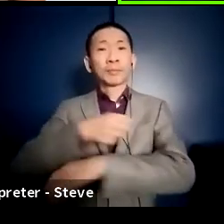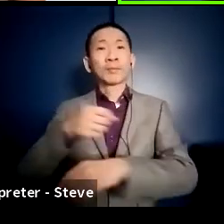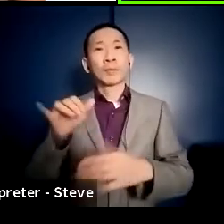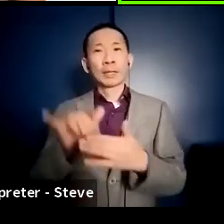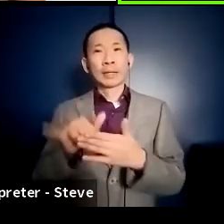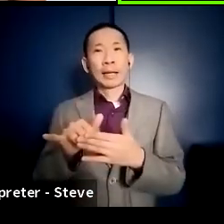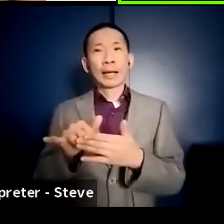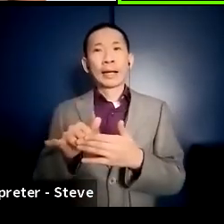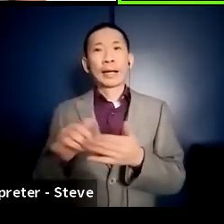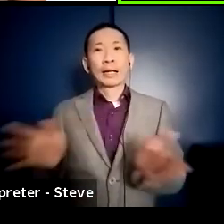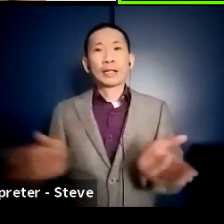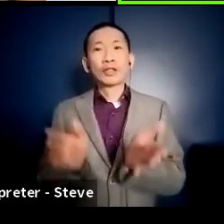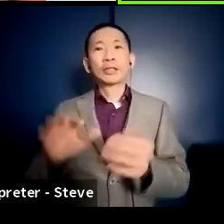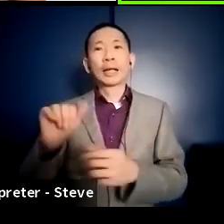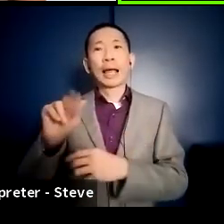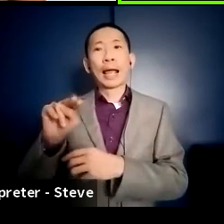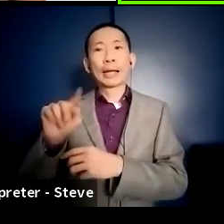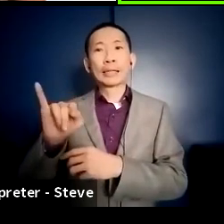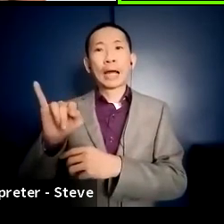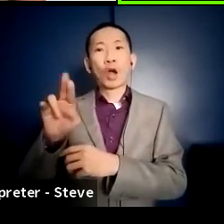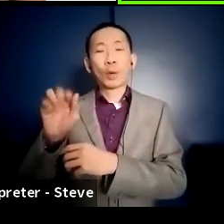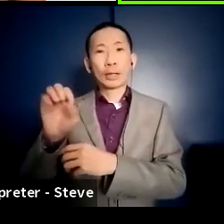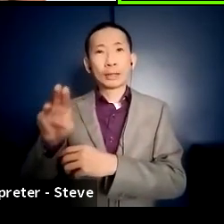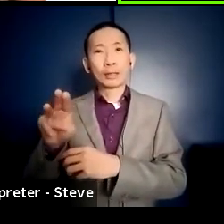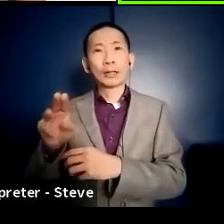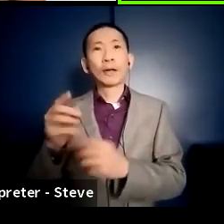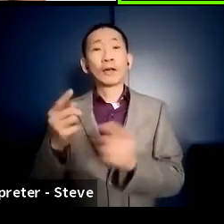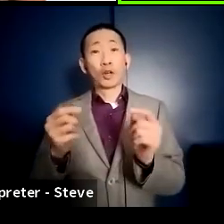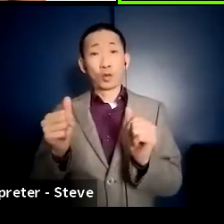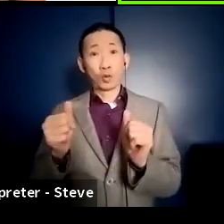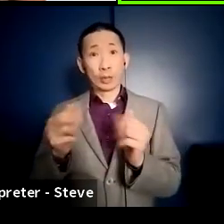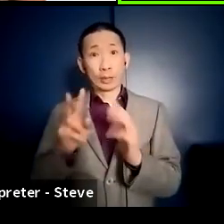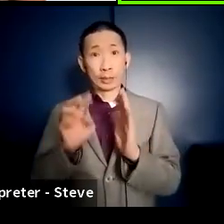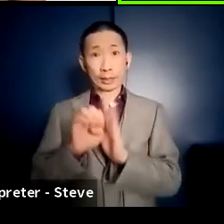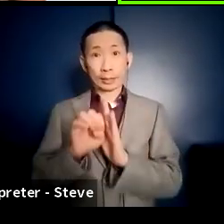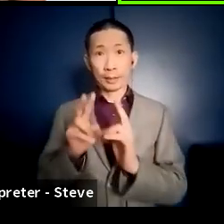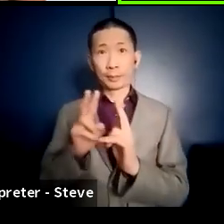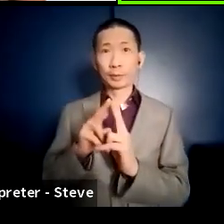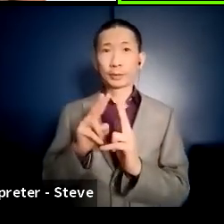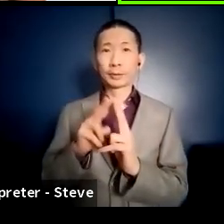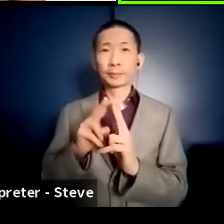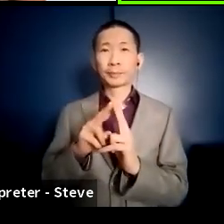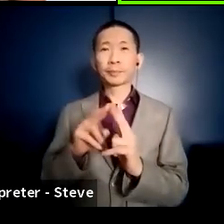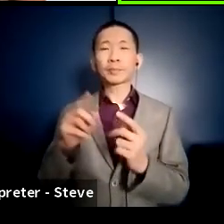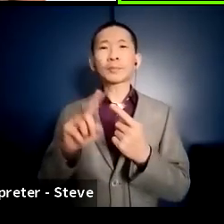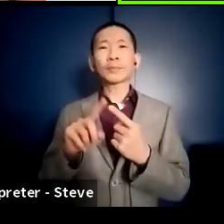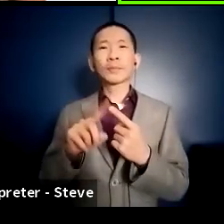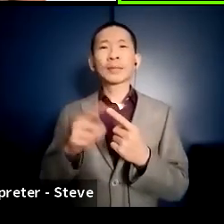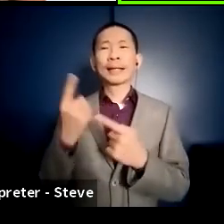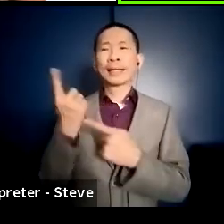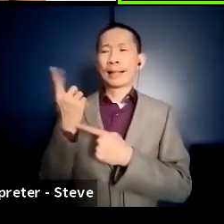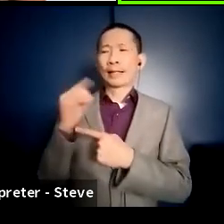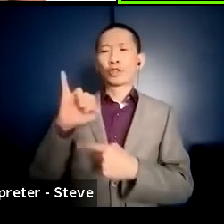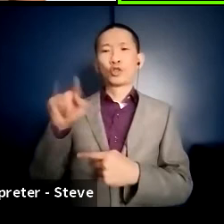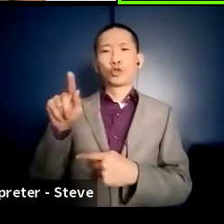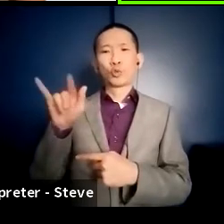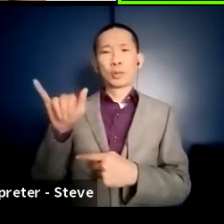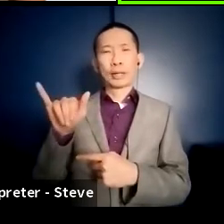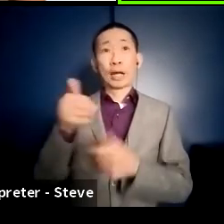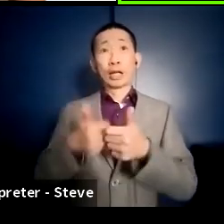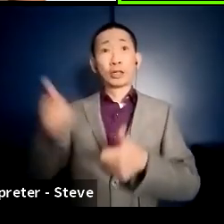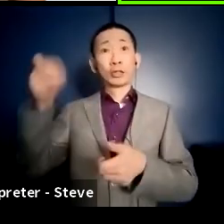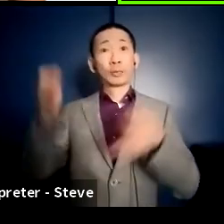furthers anti-racism. I'll give you two really quick examples. The first one is last July, the Supreme